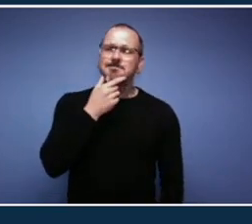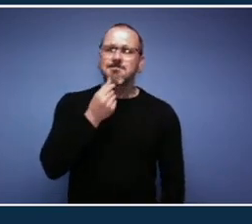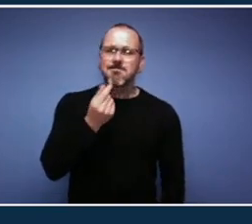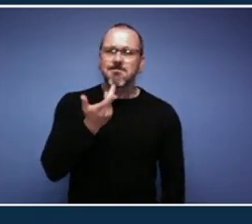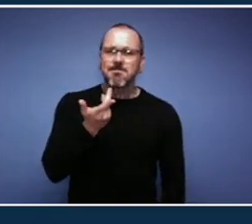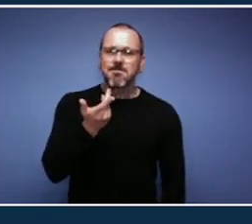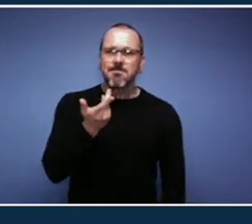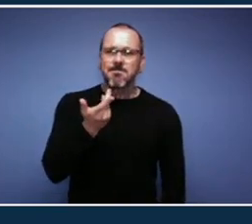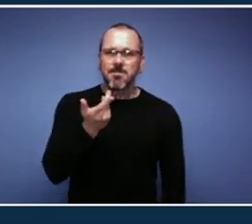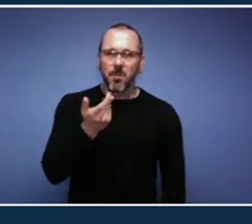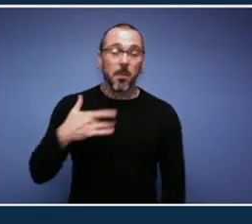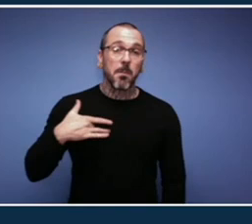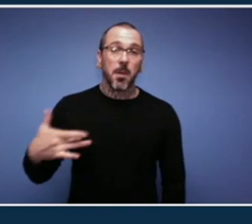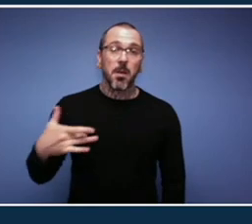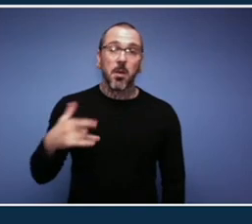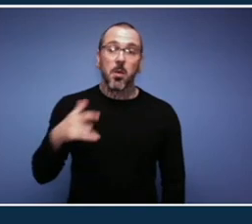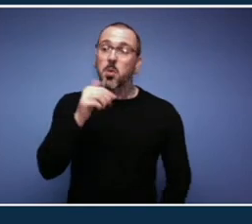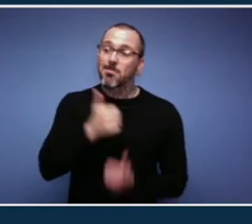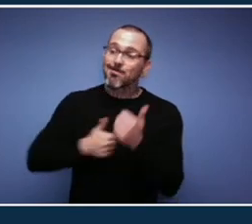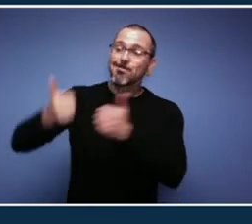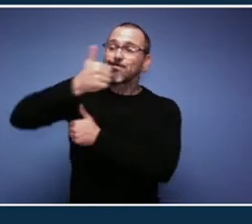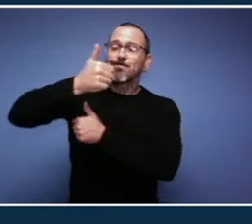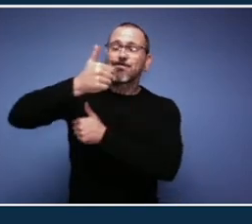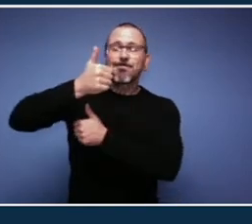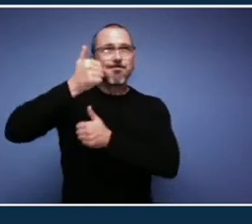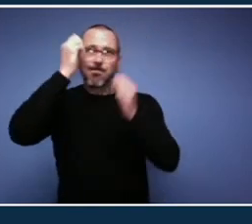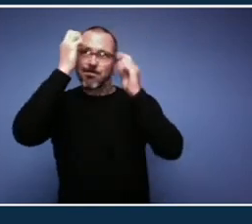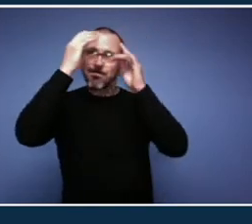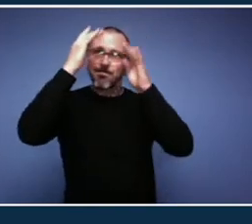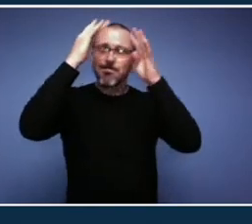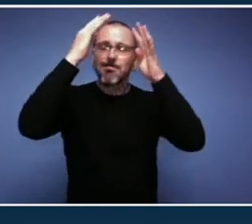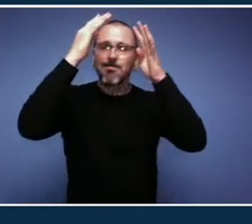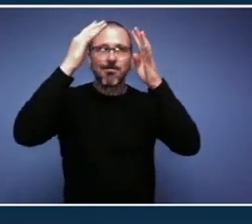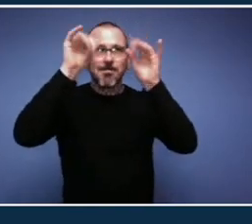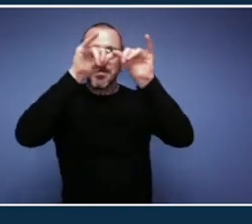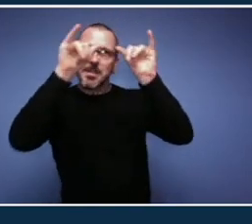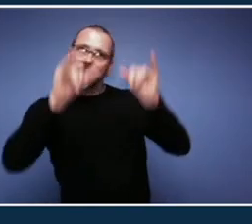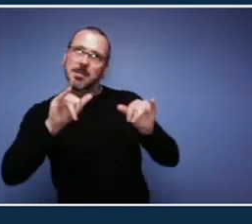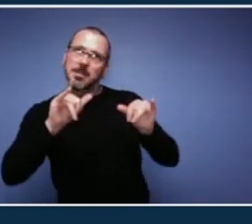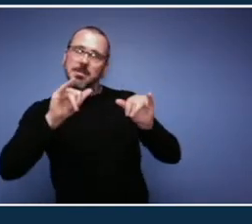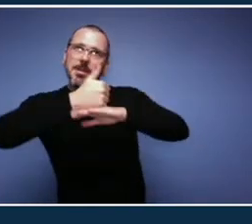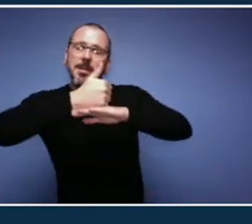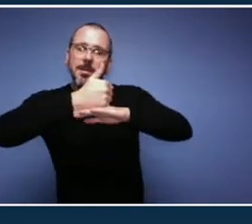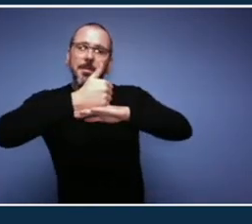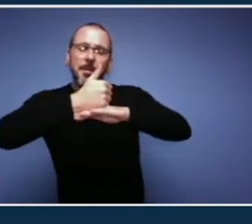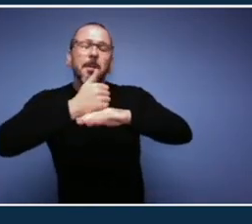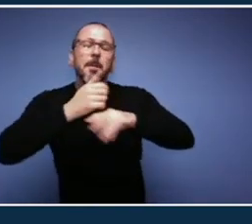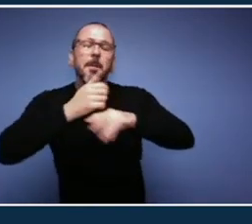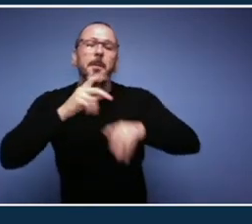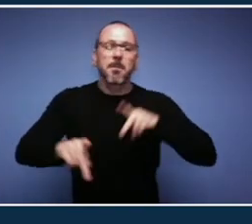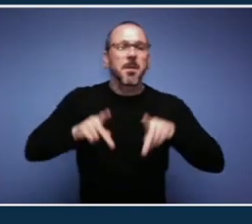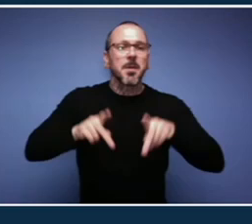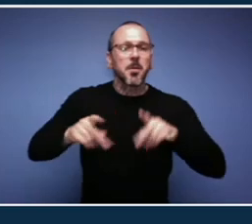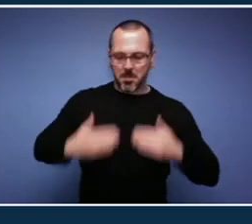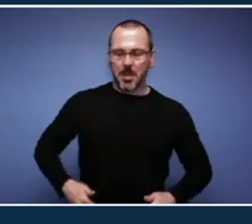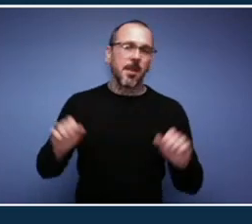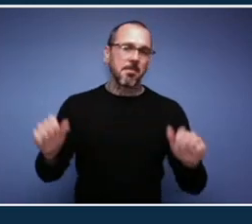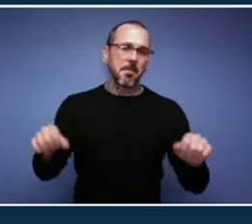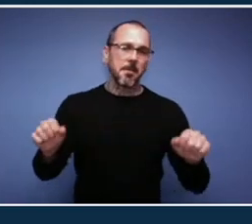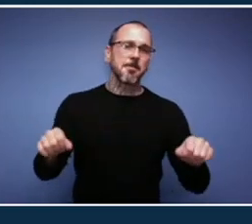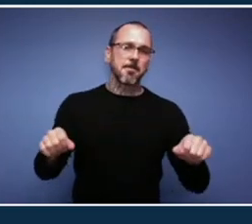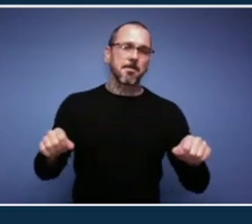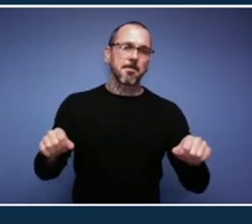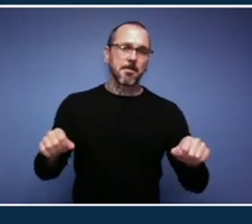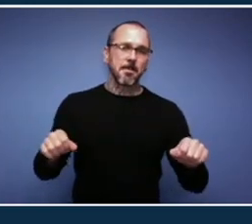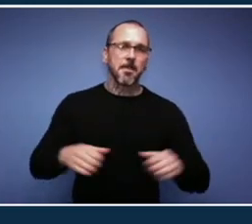of able-bodied people. Right. It started with oh well, we'll just put these people over